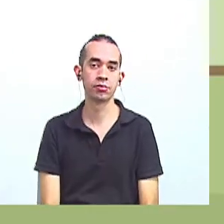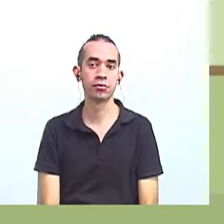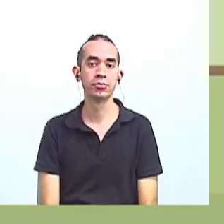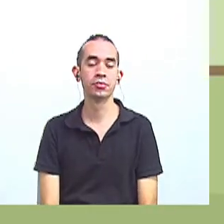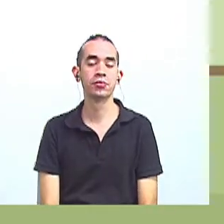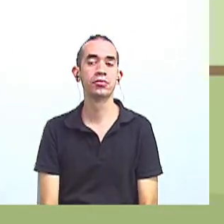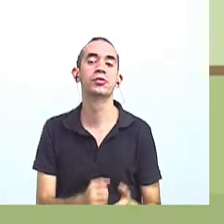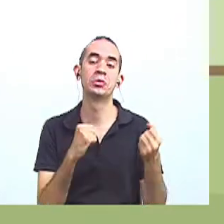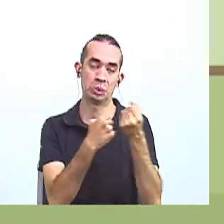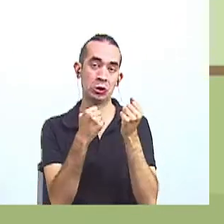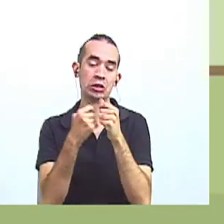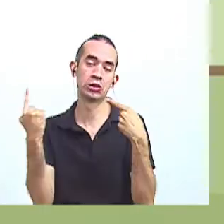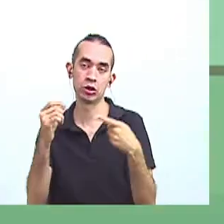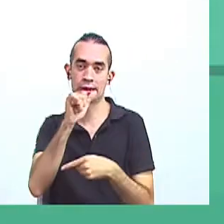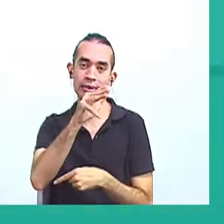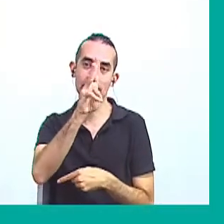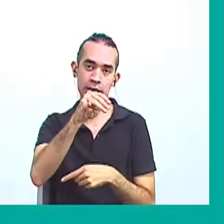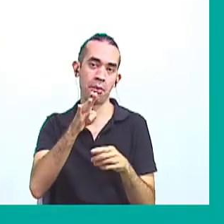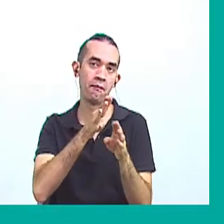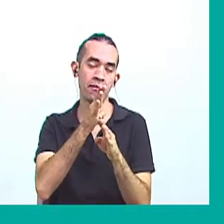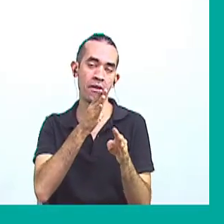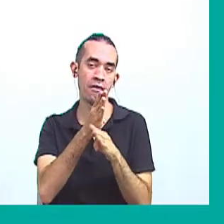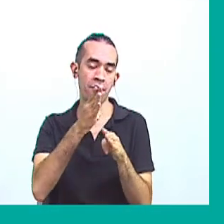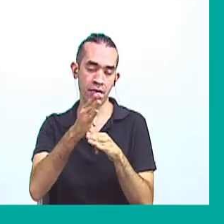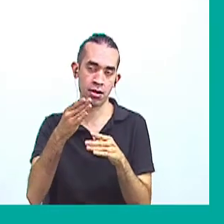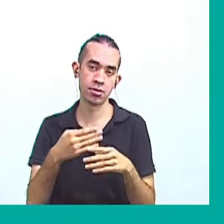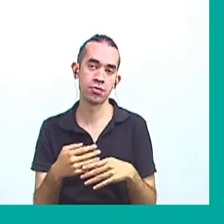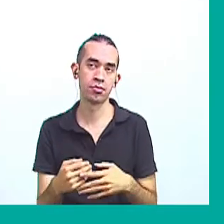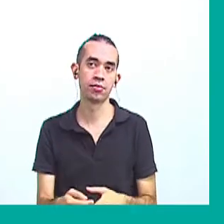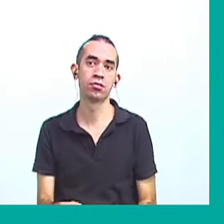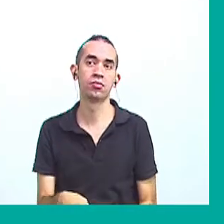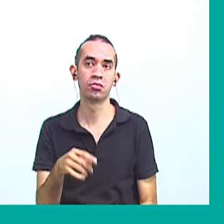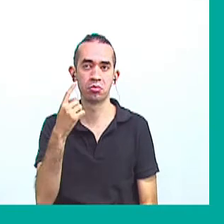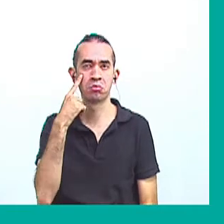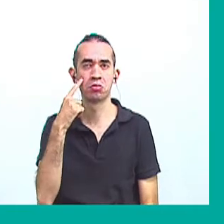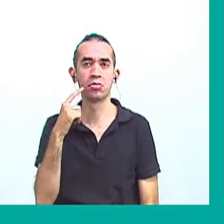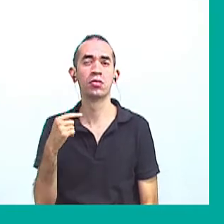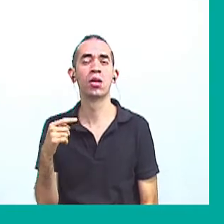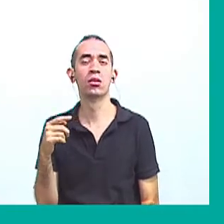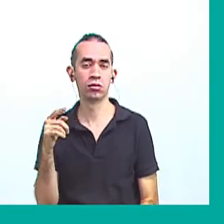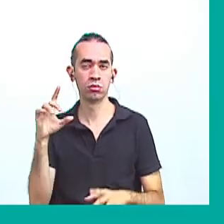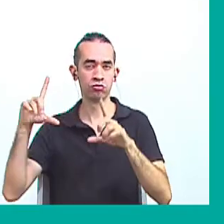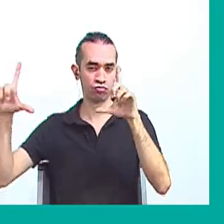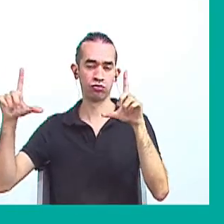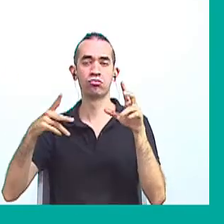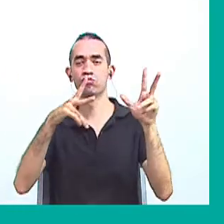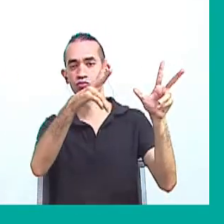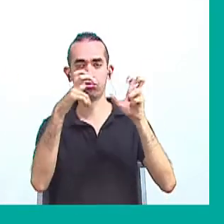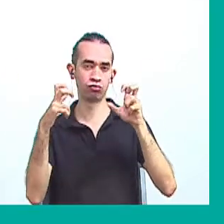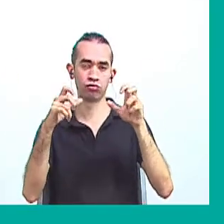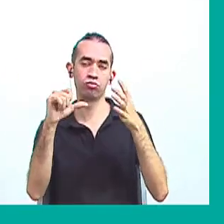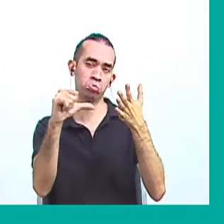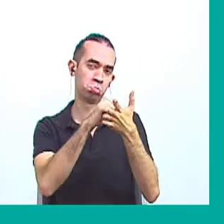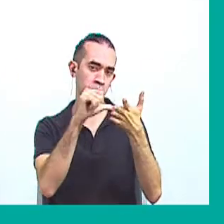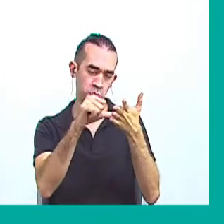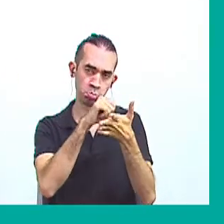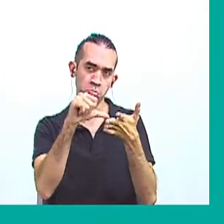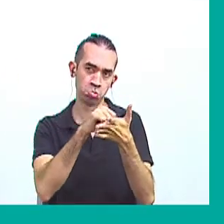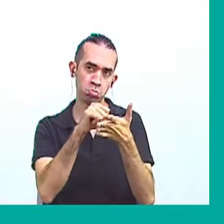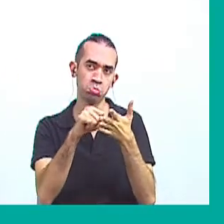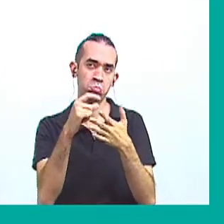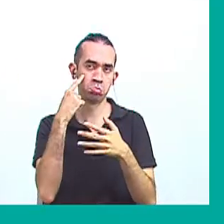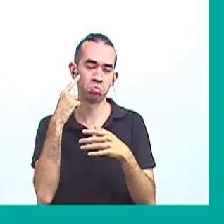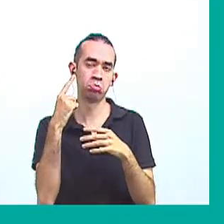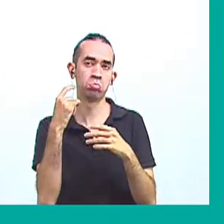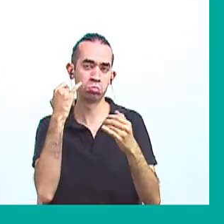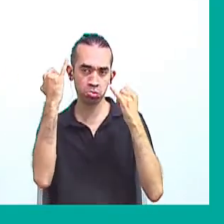pros and the cons of STEAM careers. Now, let me tell you that I took this one from an online website, and these are the ideas